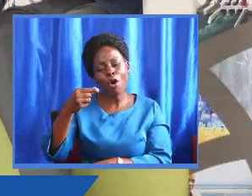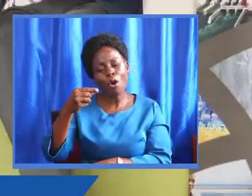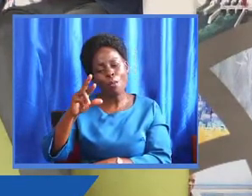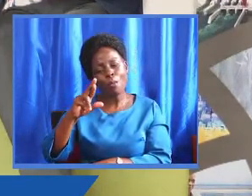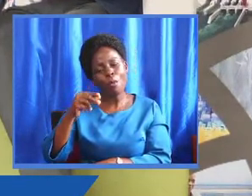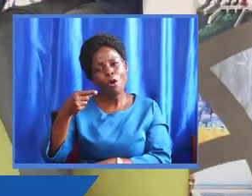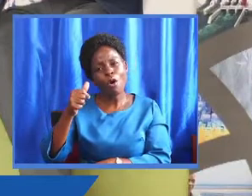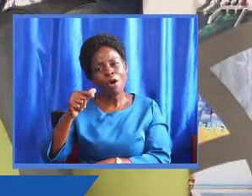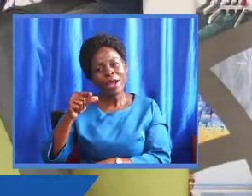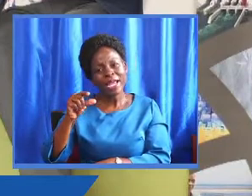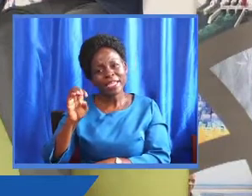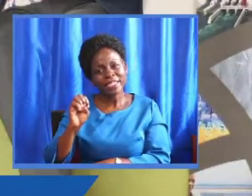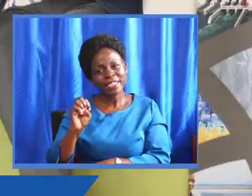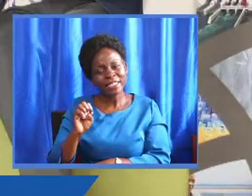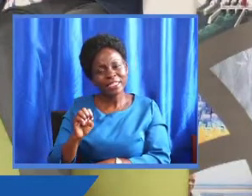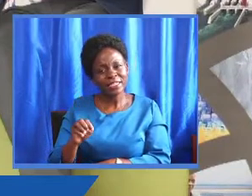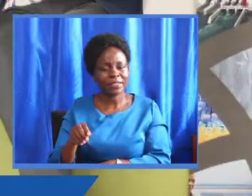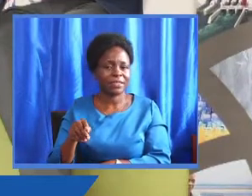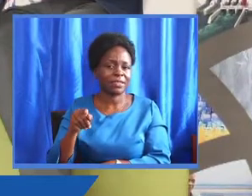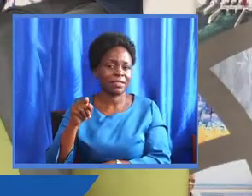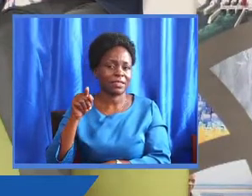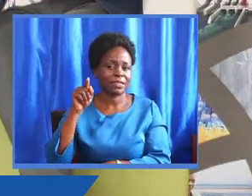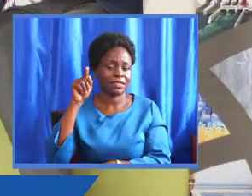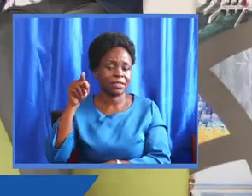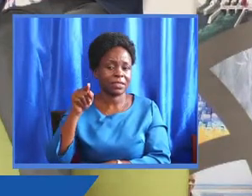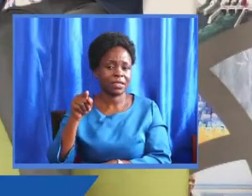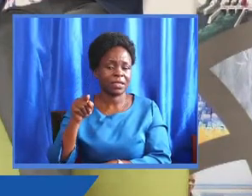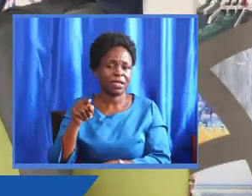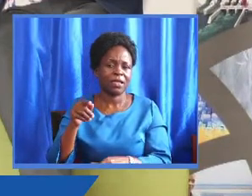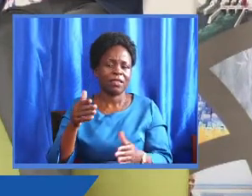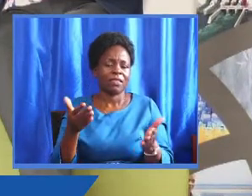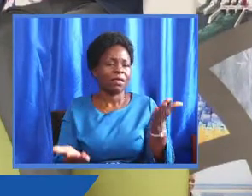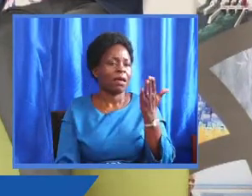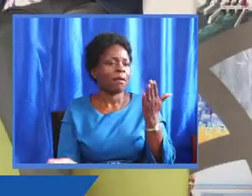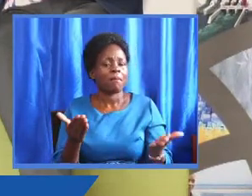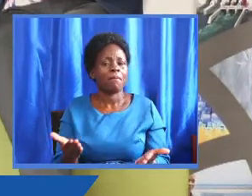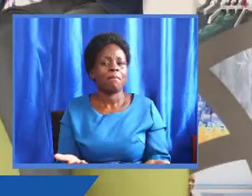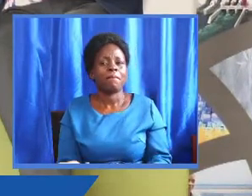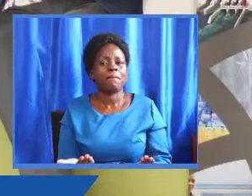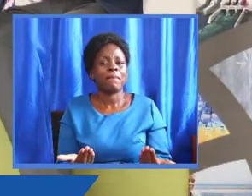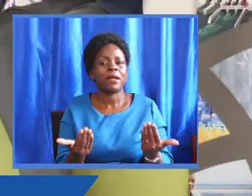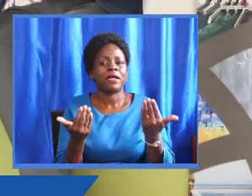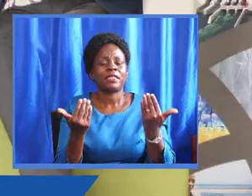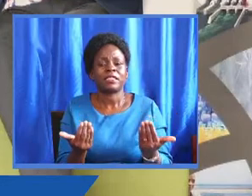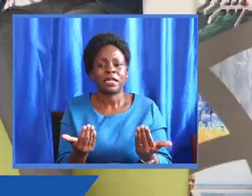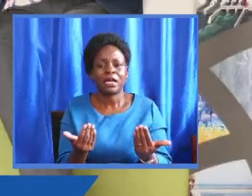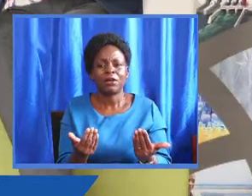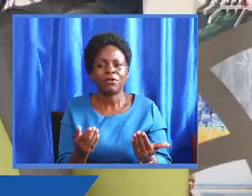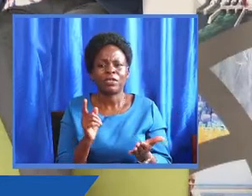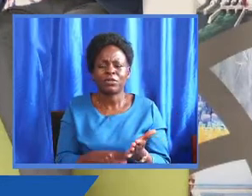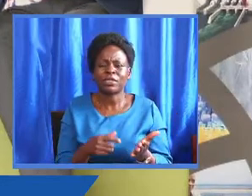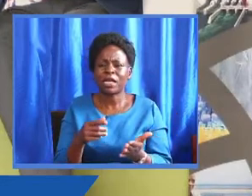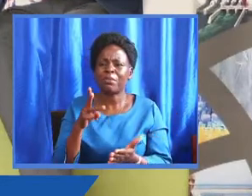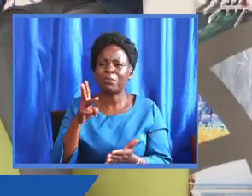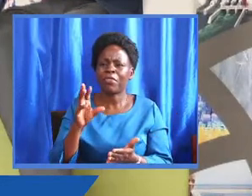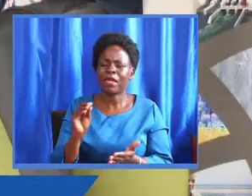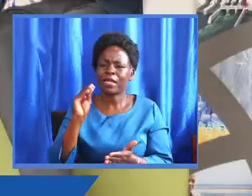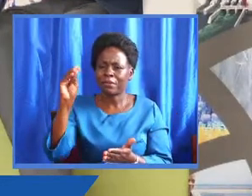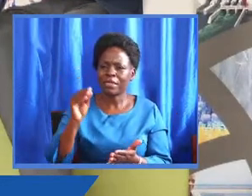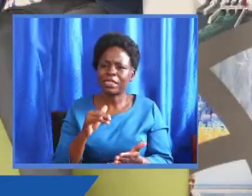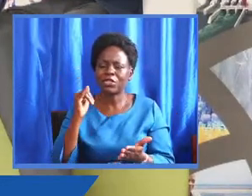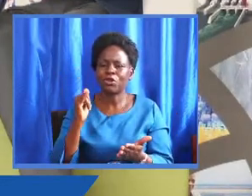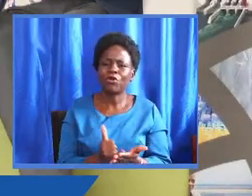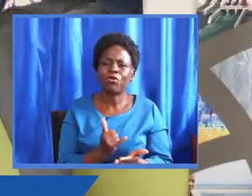which you again also take off. The balance now is what is subjected to 30% of